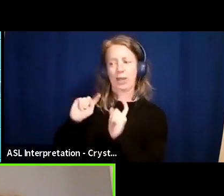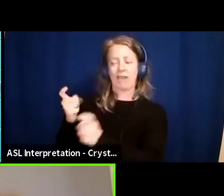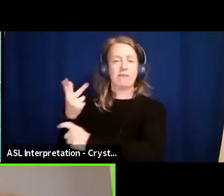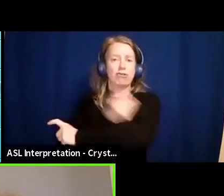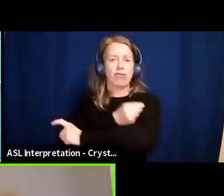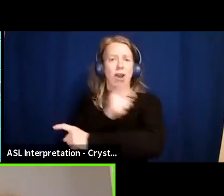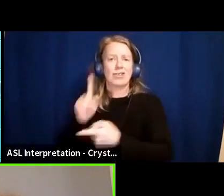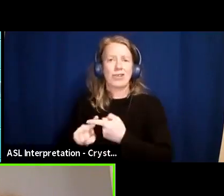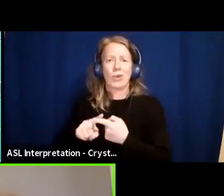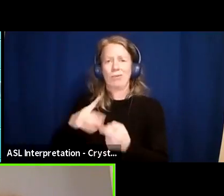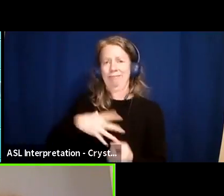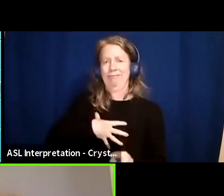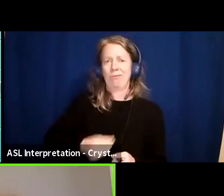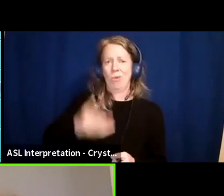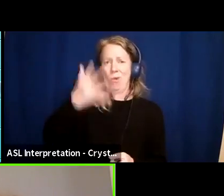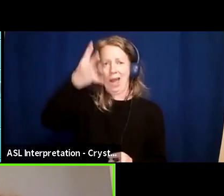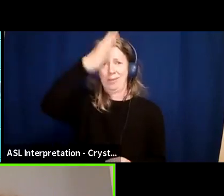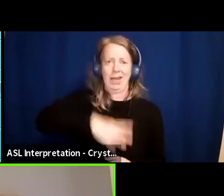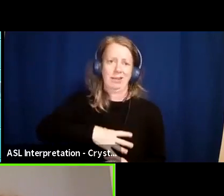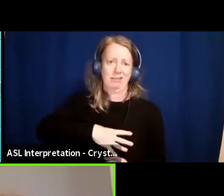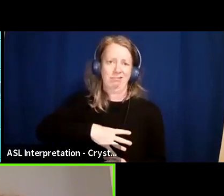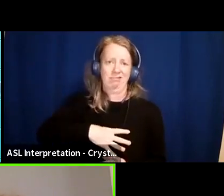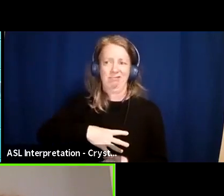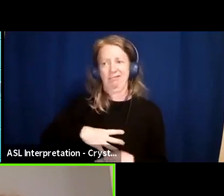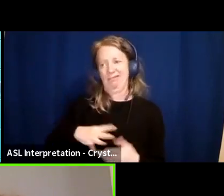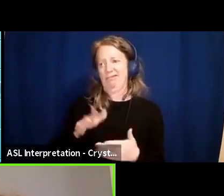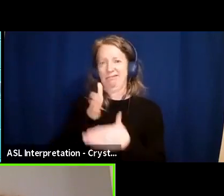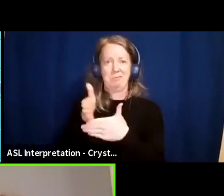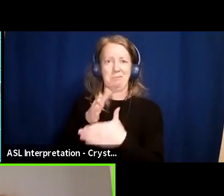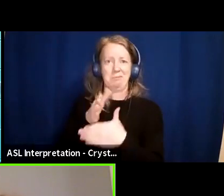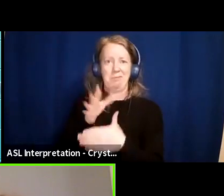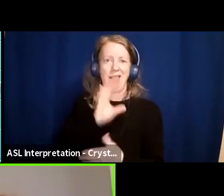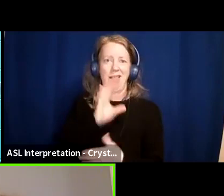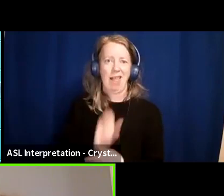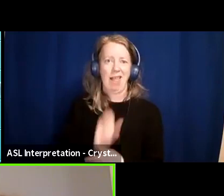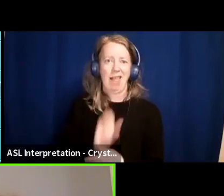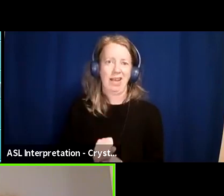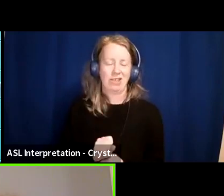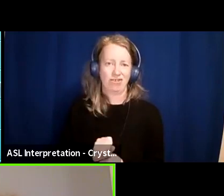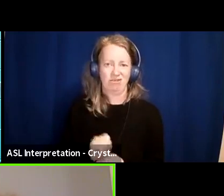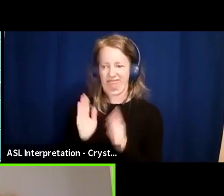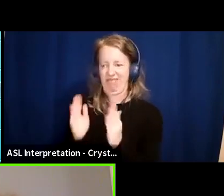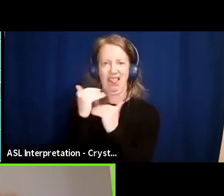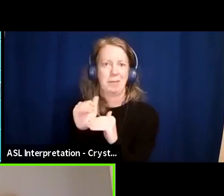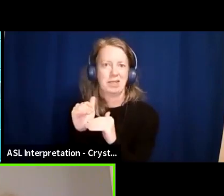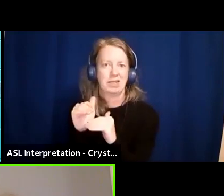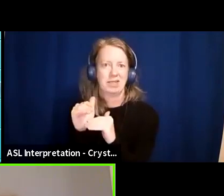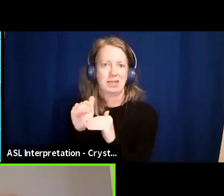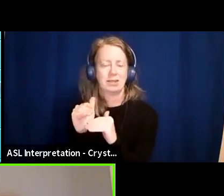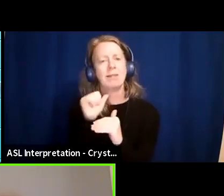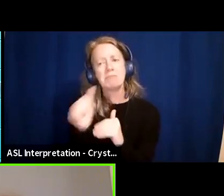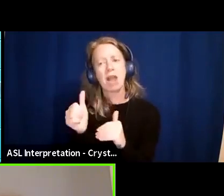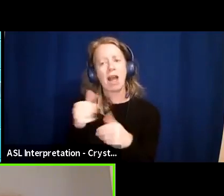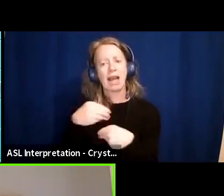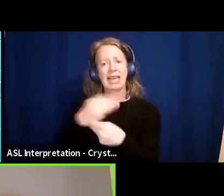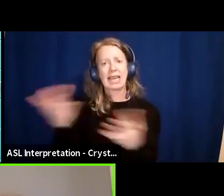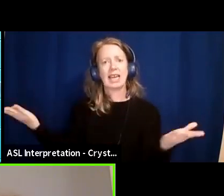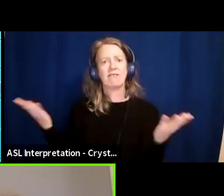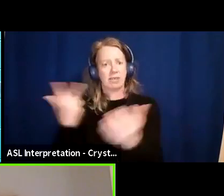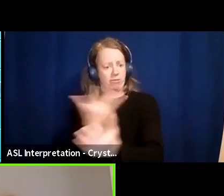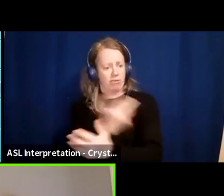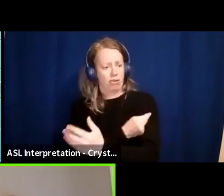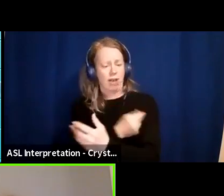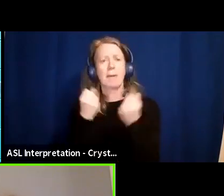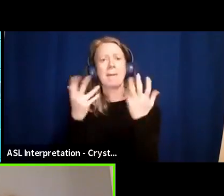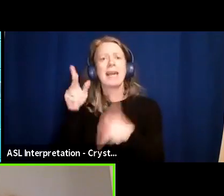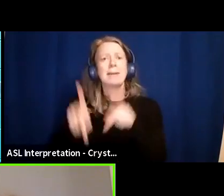You didn't have a good demographic of people that gave you a good representation of what our US population looks like.